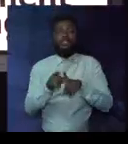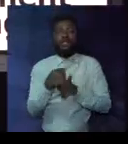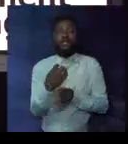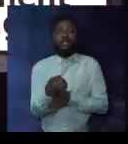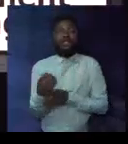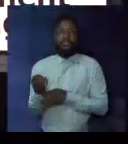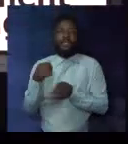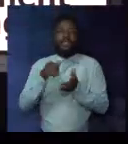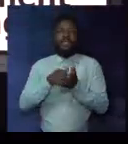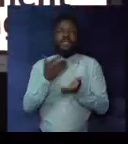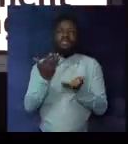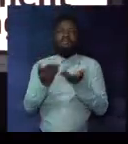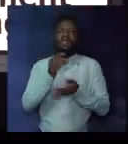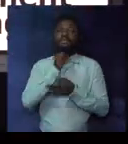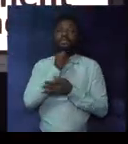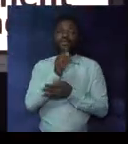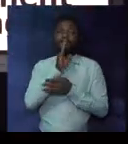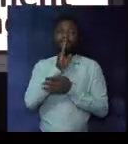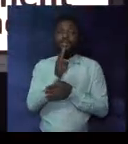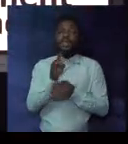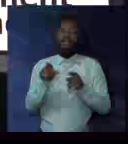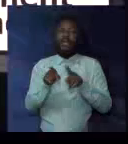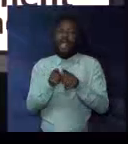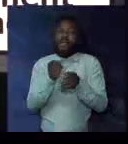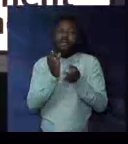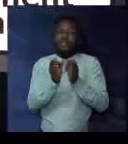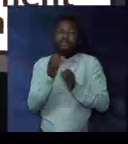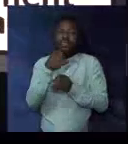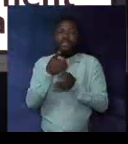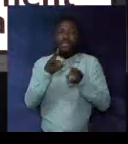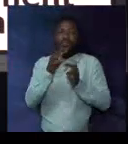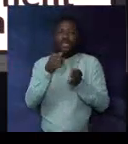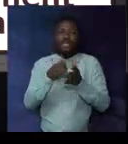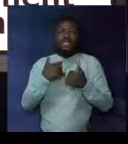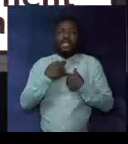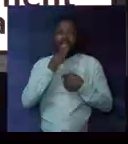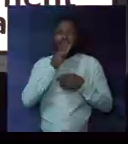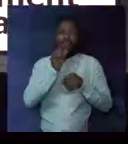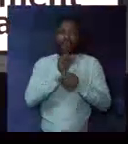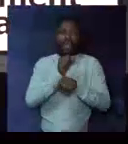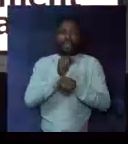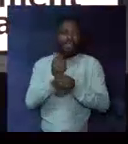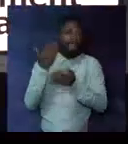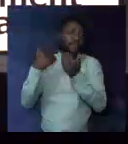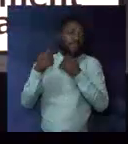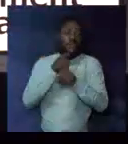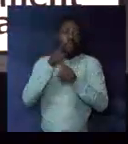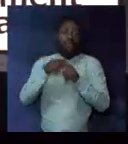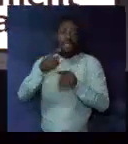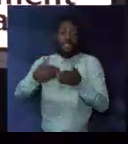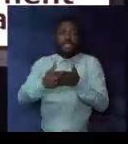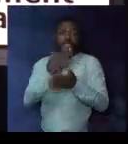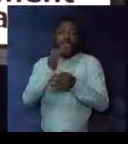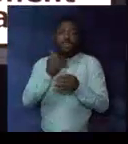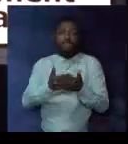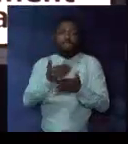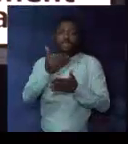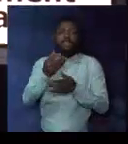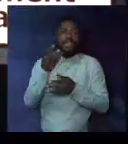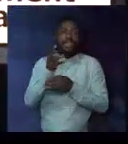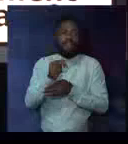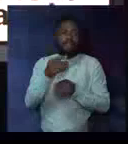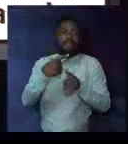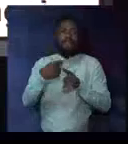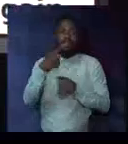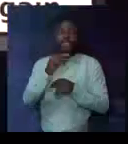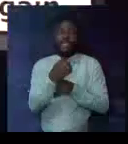such equipment, it may not be as if the way it has been functioning before when you newly bought them,